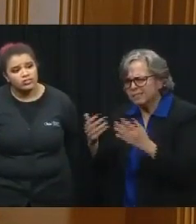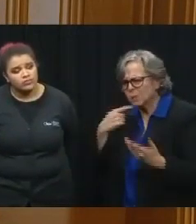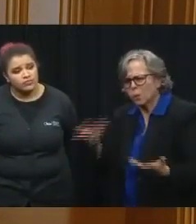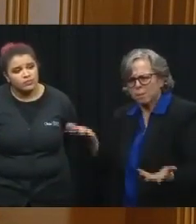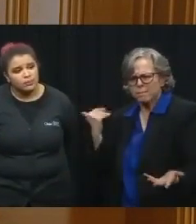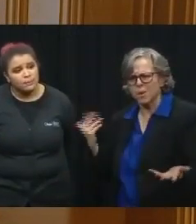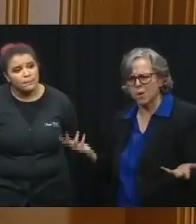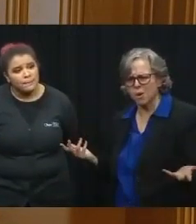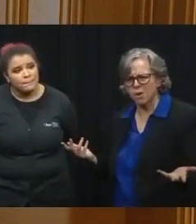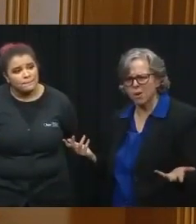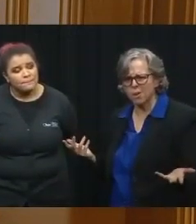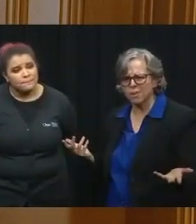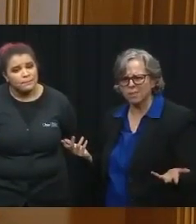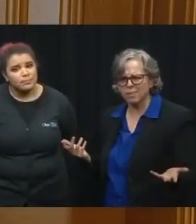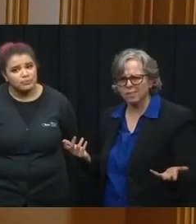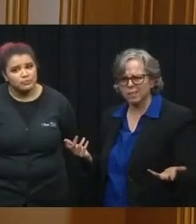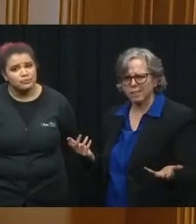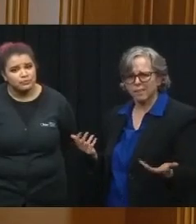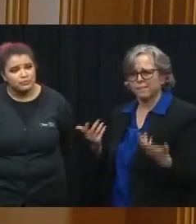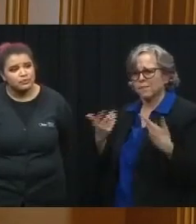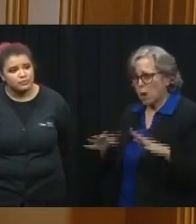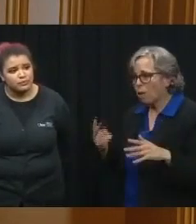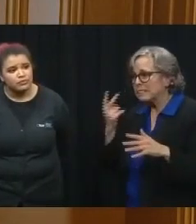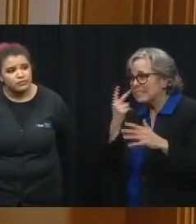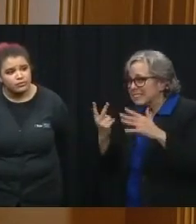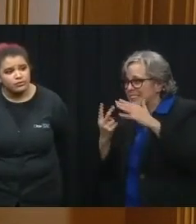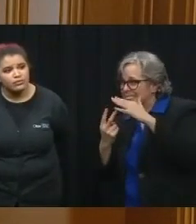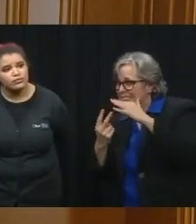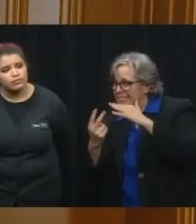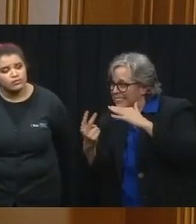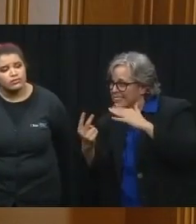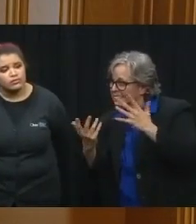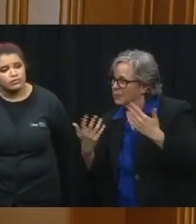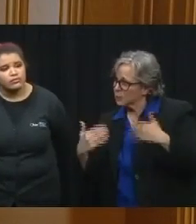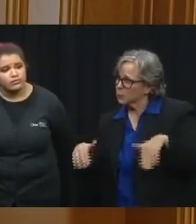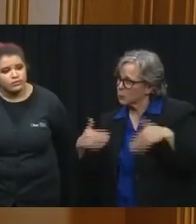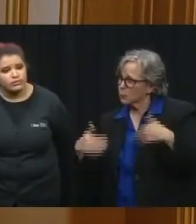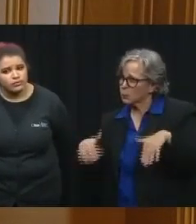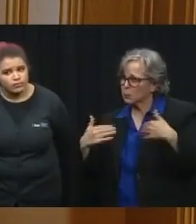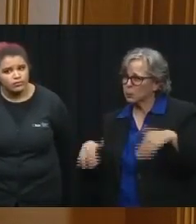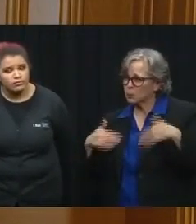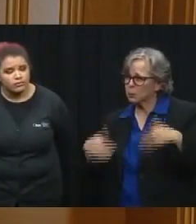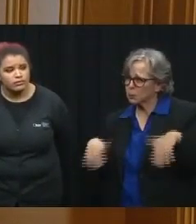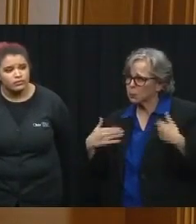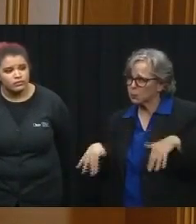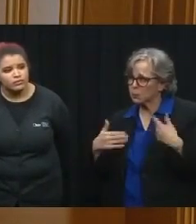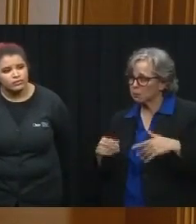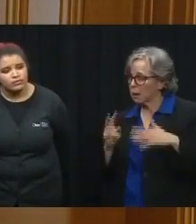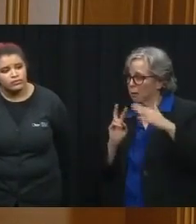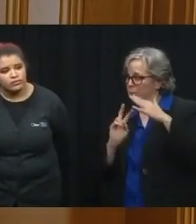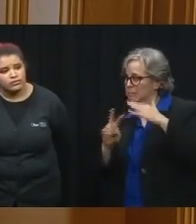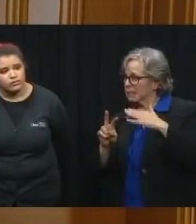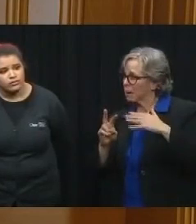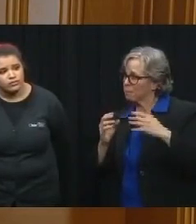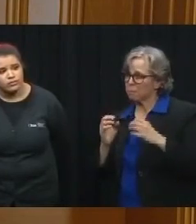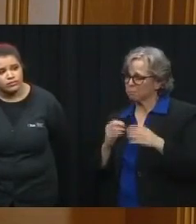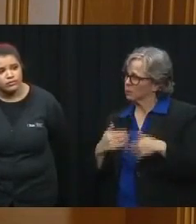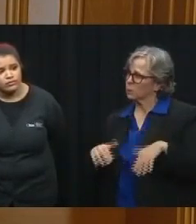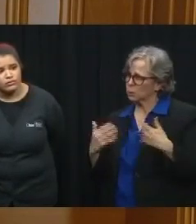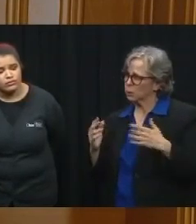looked at what's been projected, and we're still projecting the best we can that